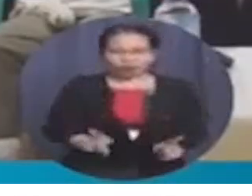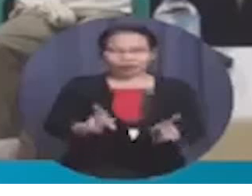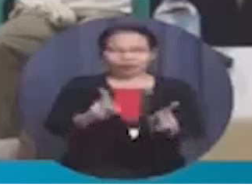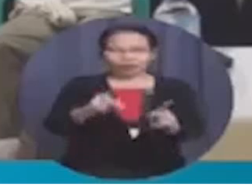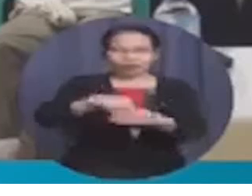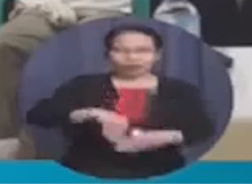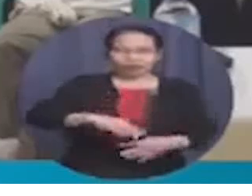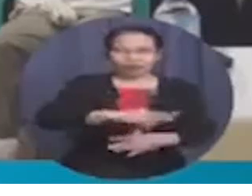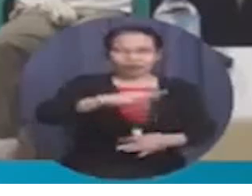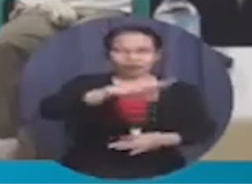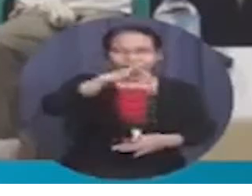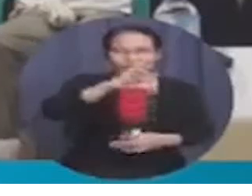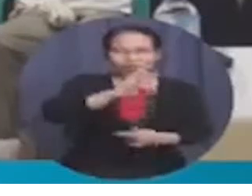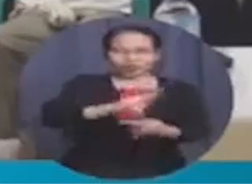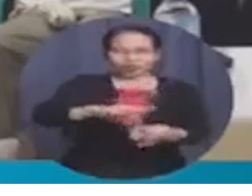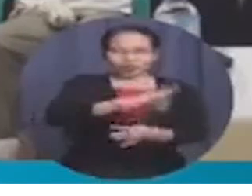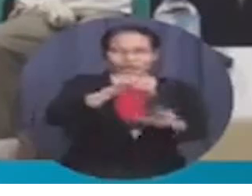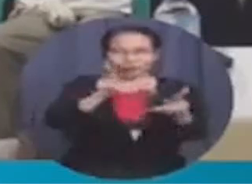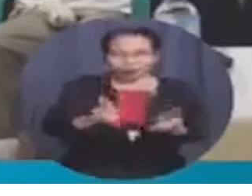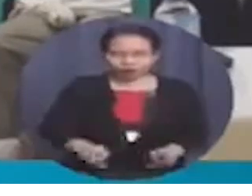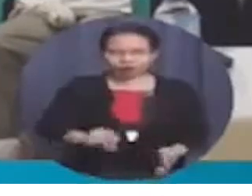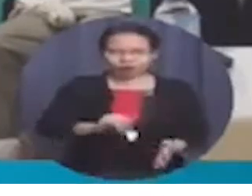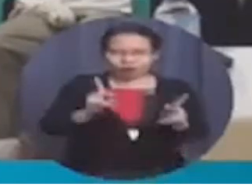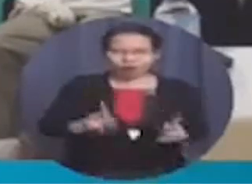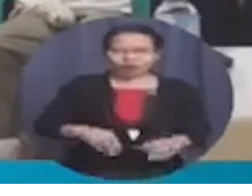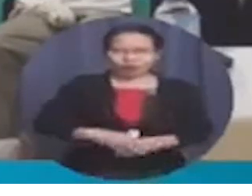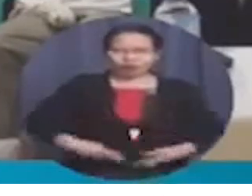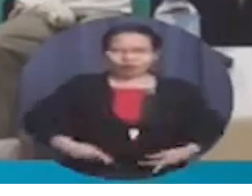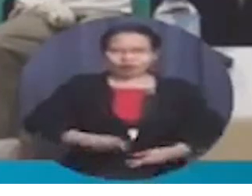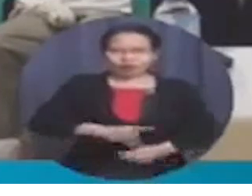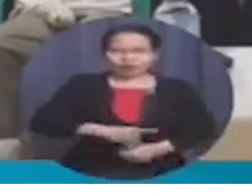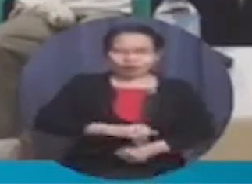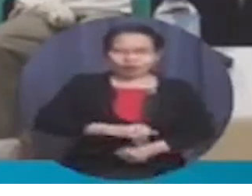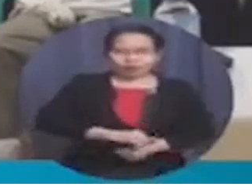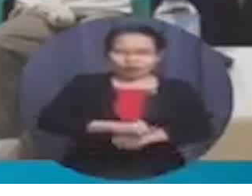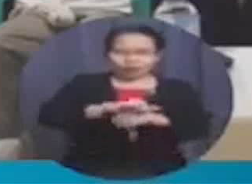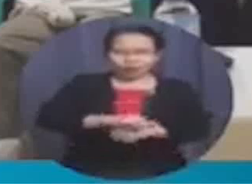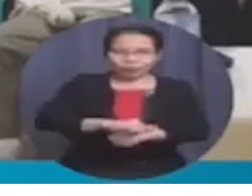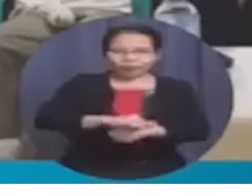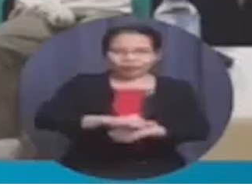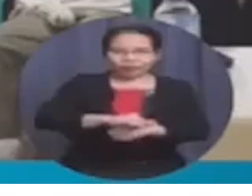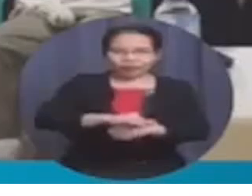the person in his spirit, or the spirit person that will inhabit